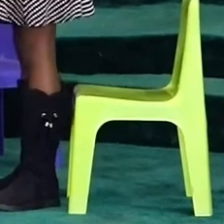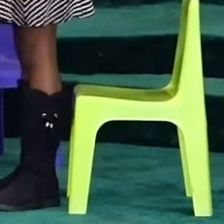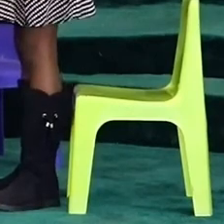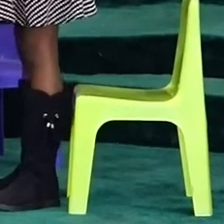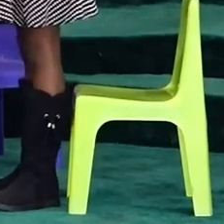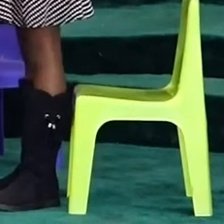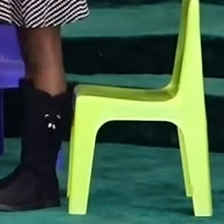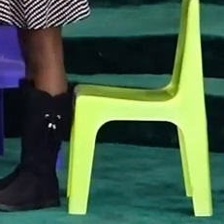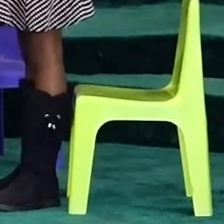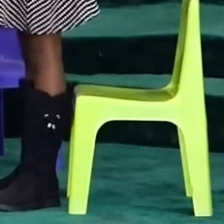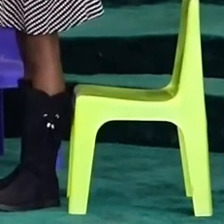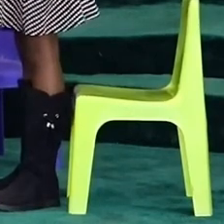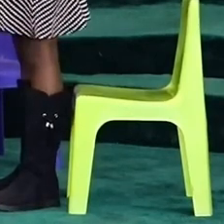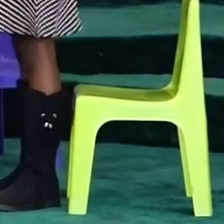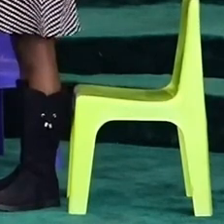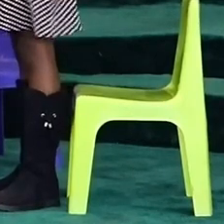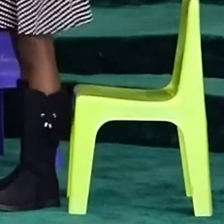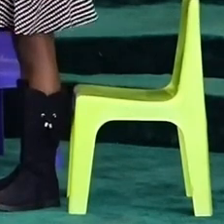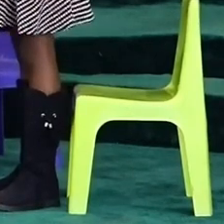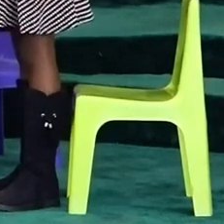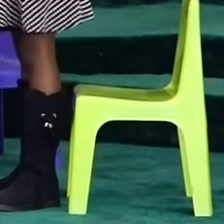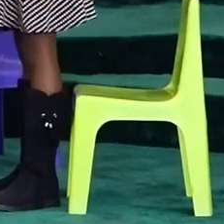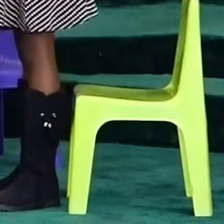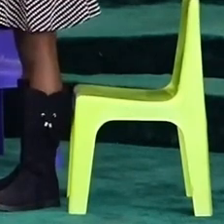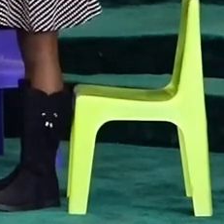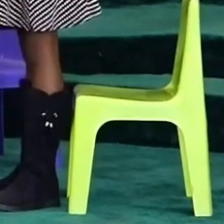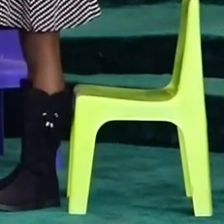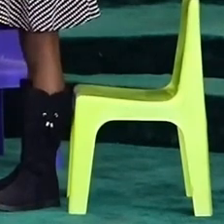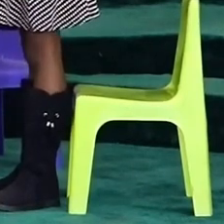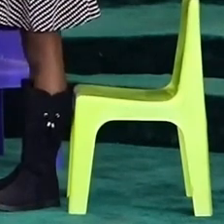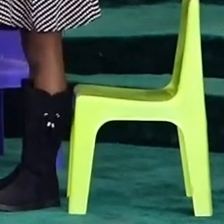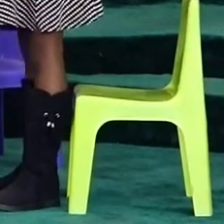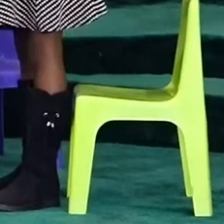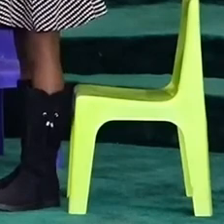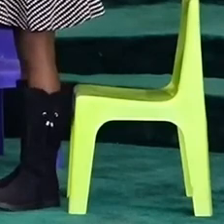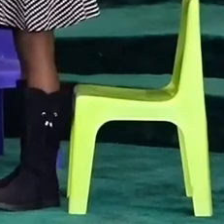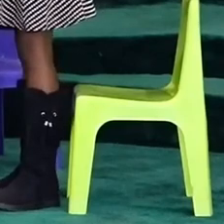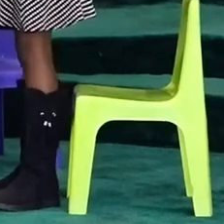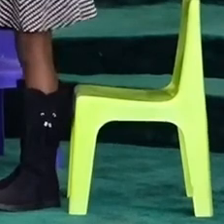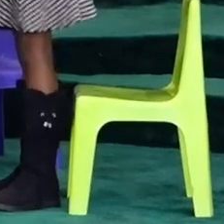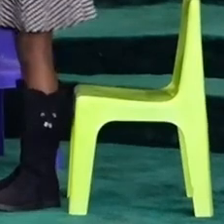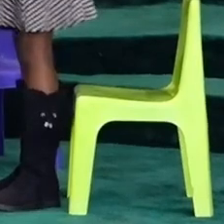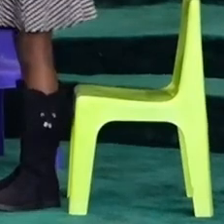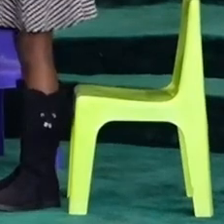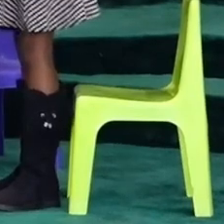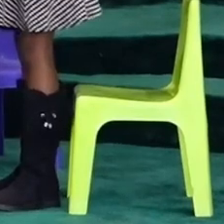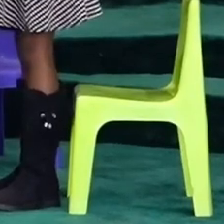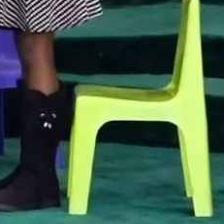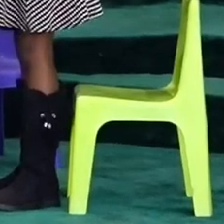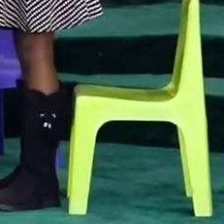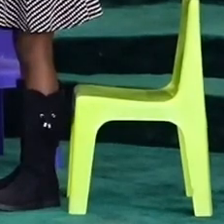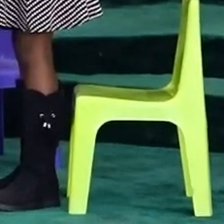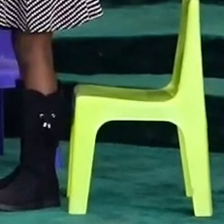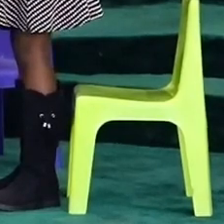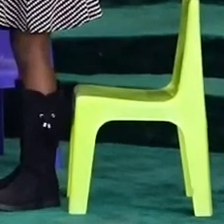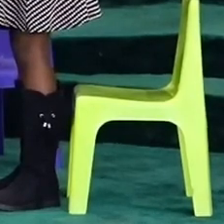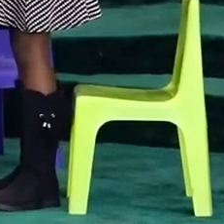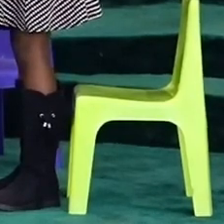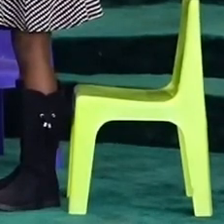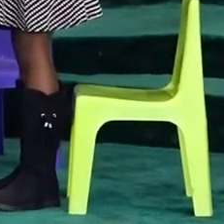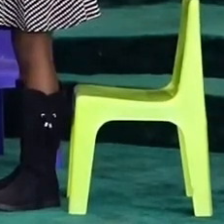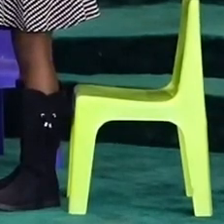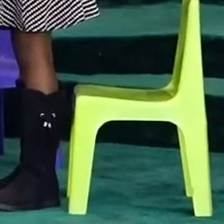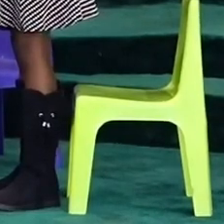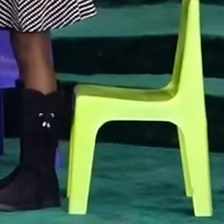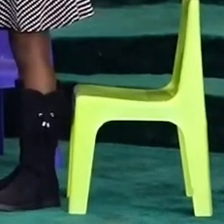Sabbath, children, and welcome to the children's sermon. We thank the Lord for giving us a new month. And guess what, boys